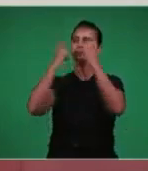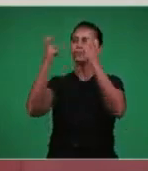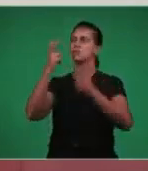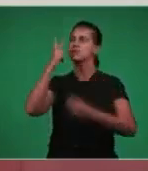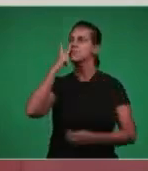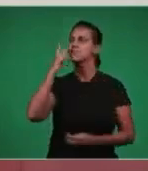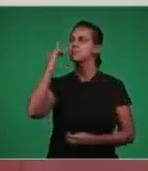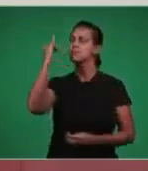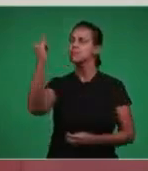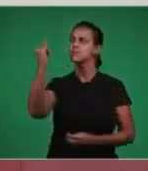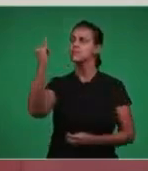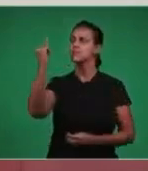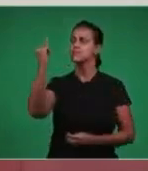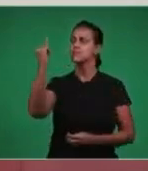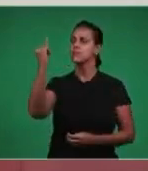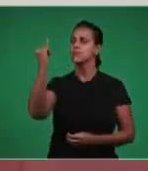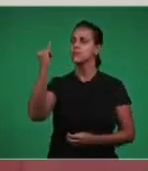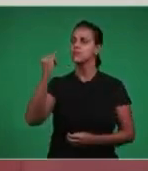We plead to you, Father,